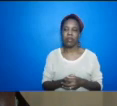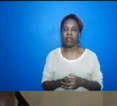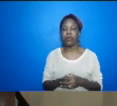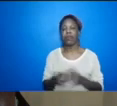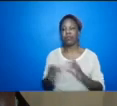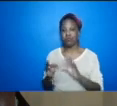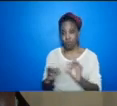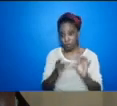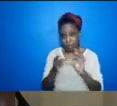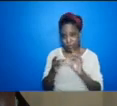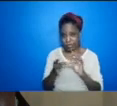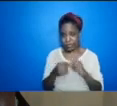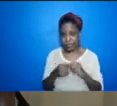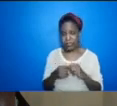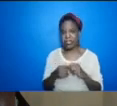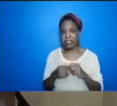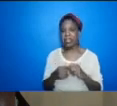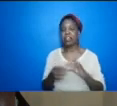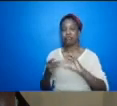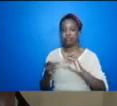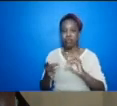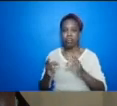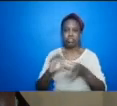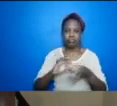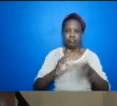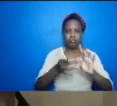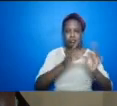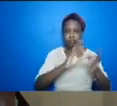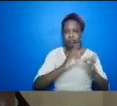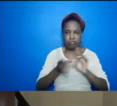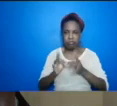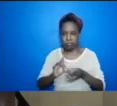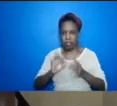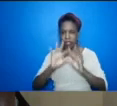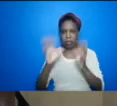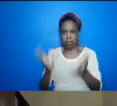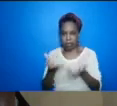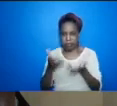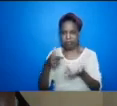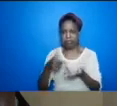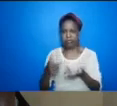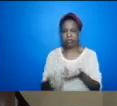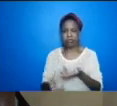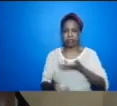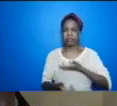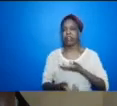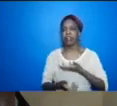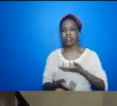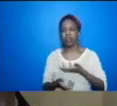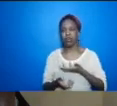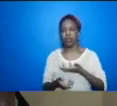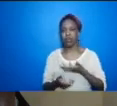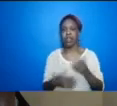actually get embedded in every other part of our system. So narratives shape the way